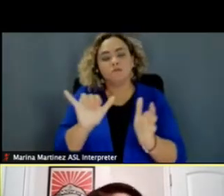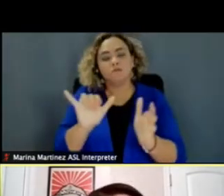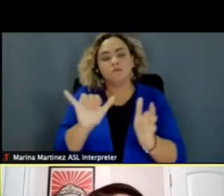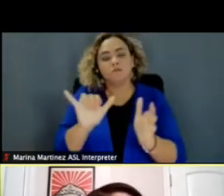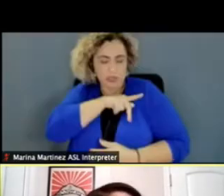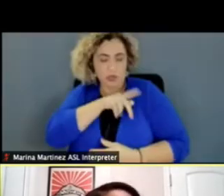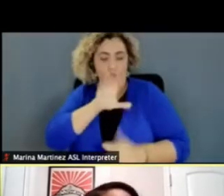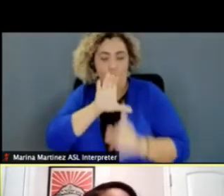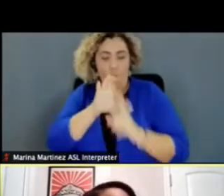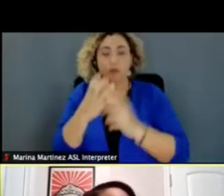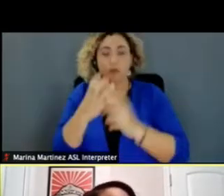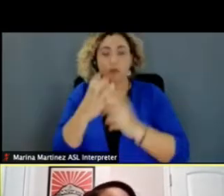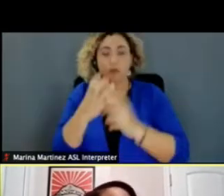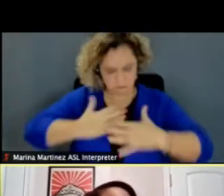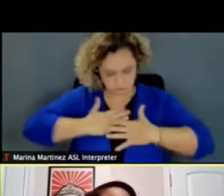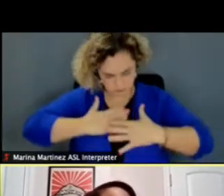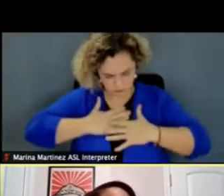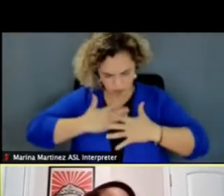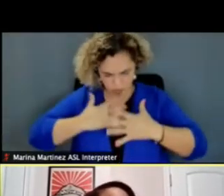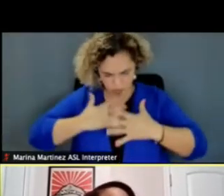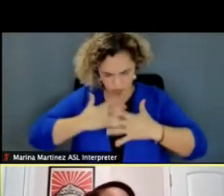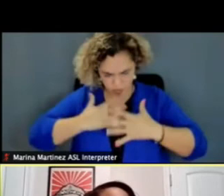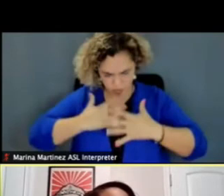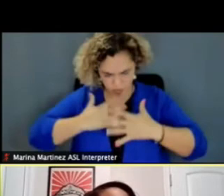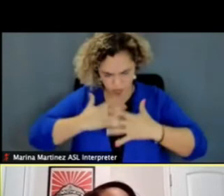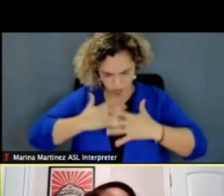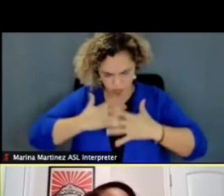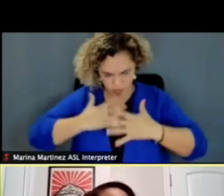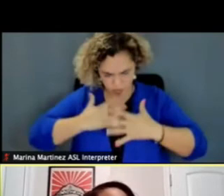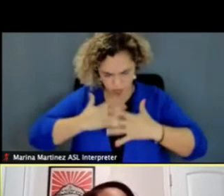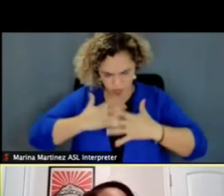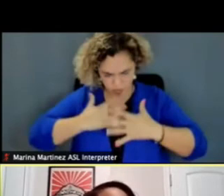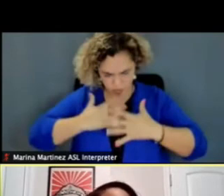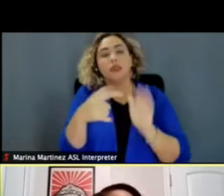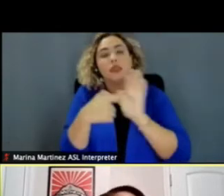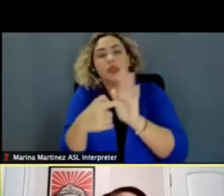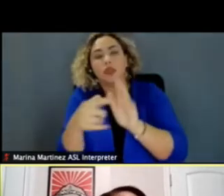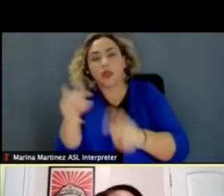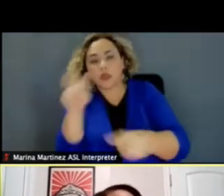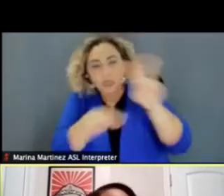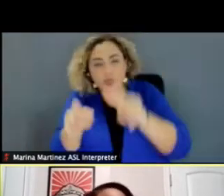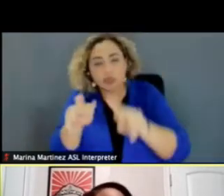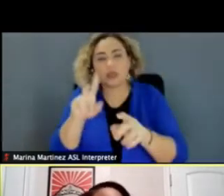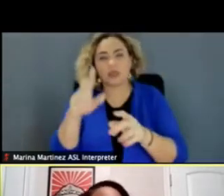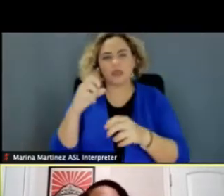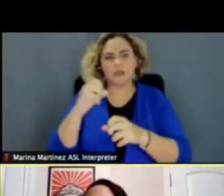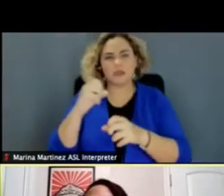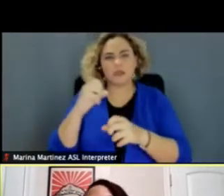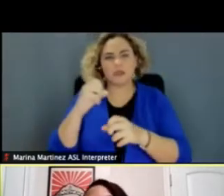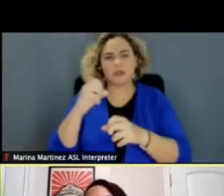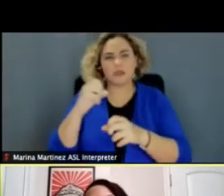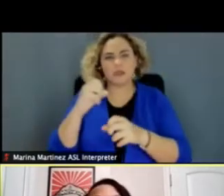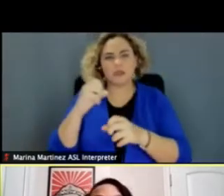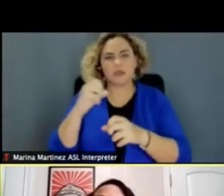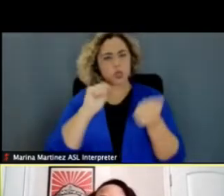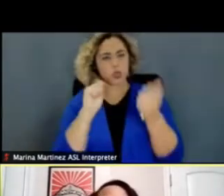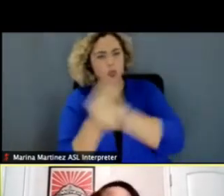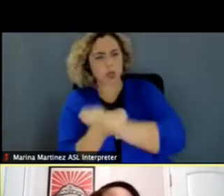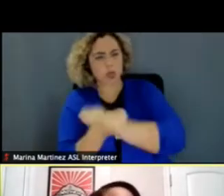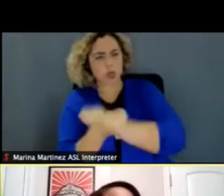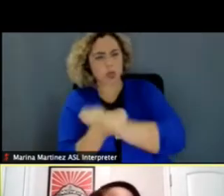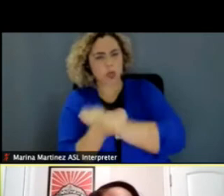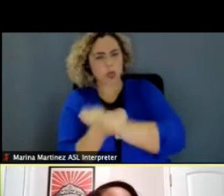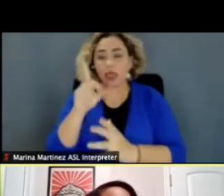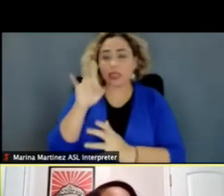preservation. To further examine the nature of resistance and transformation through a